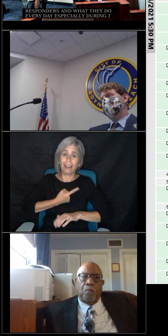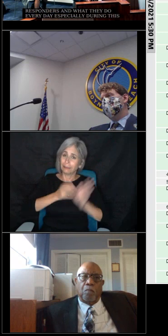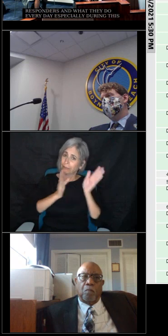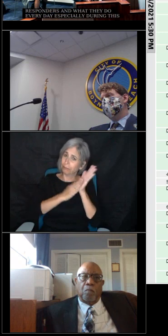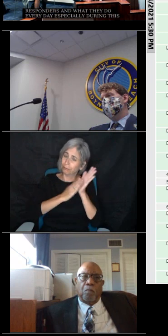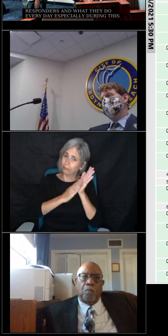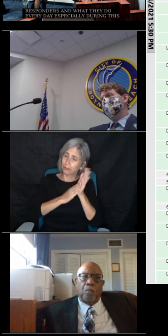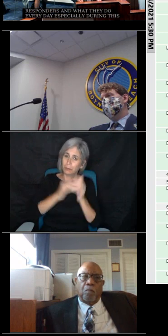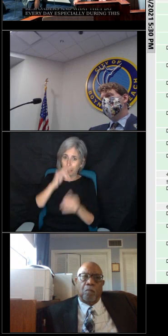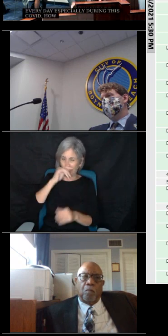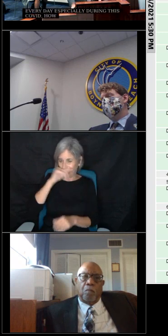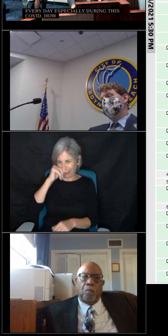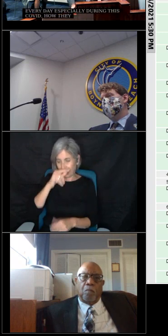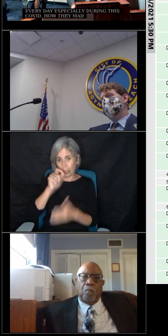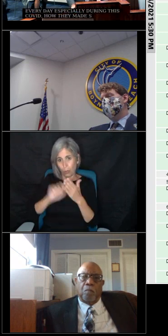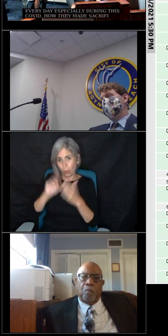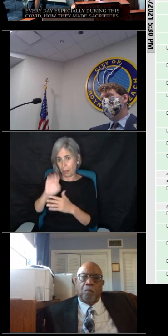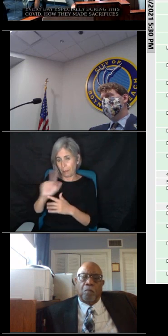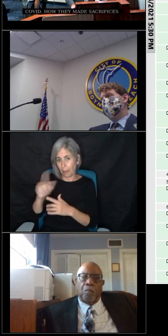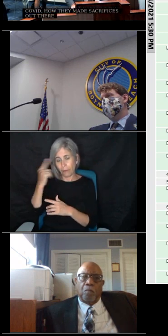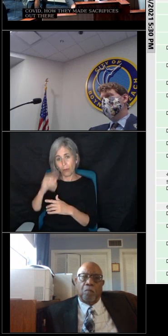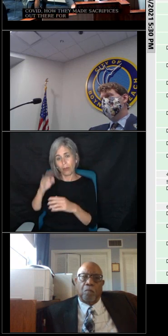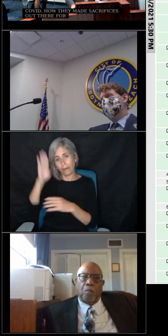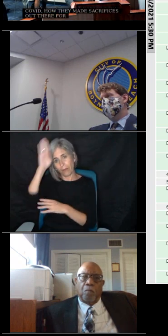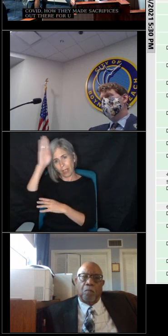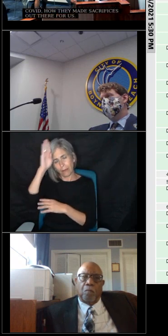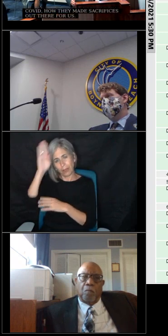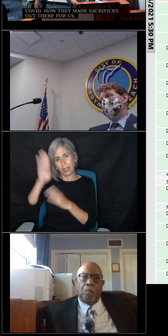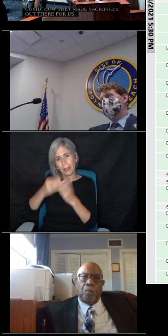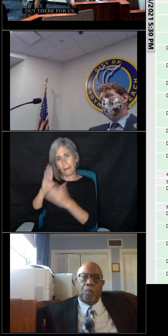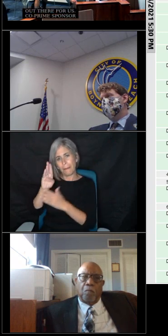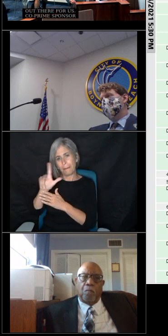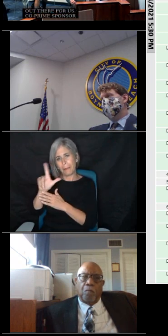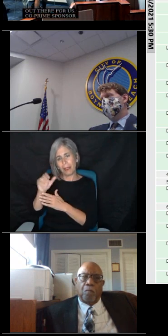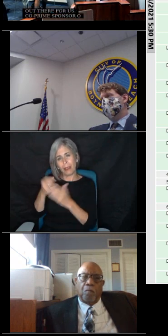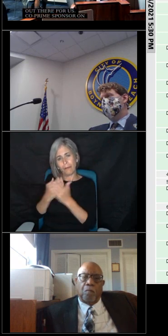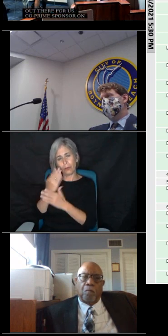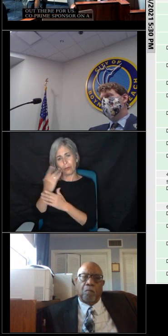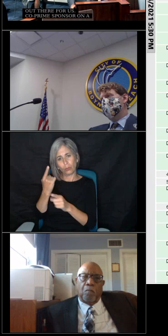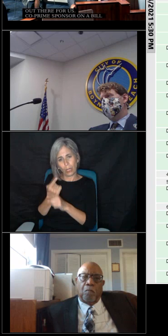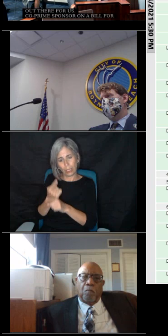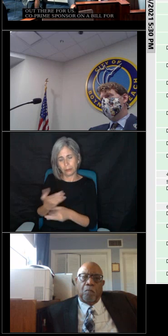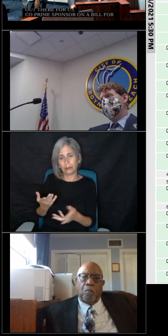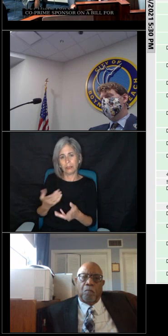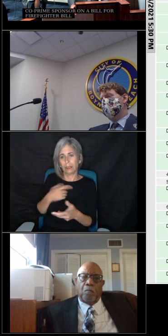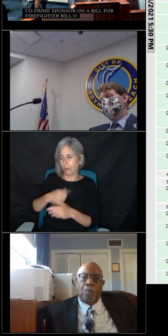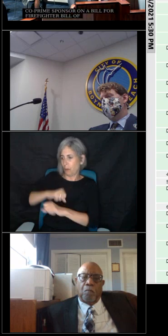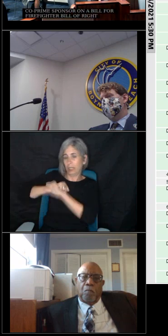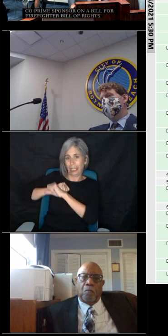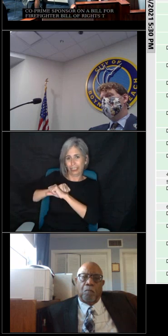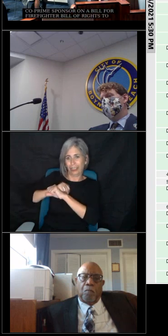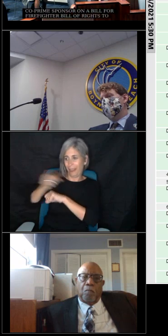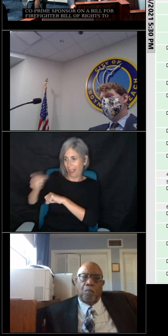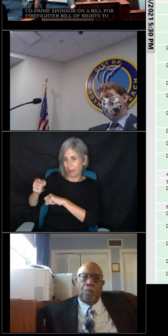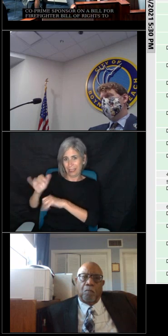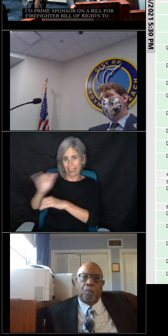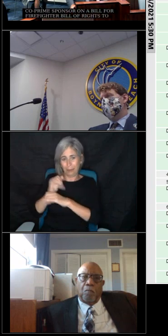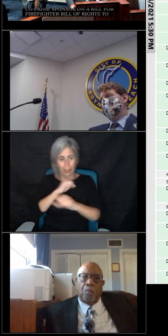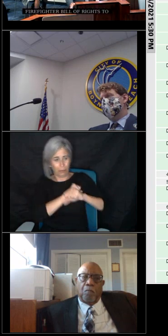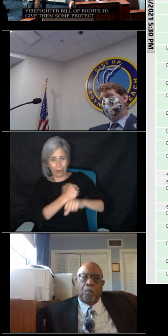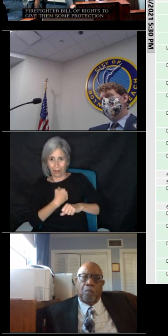co-prime sponsor on a bill for the Firefighter Bill of Rights to give them some protection as they do us. We passed it